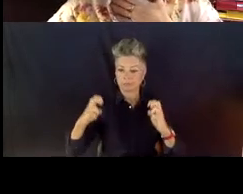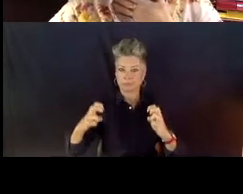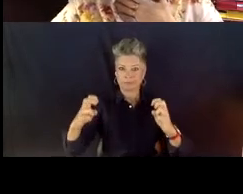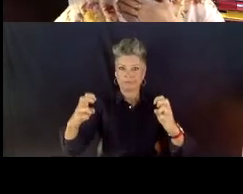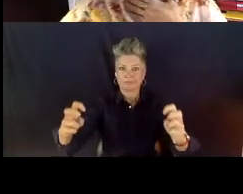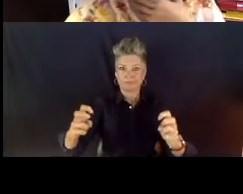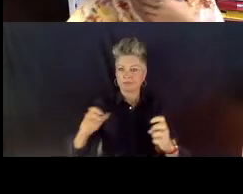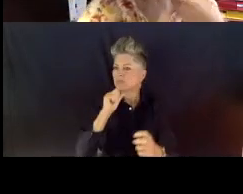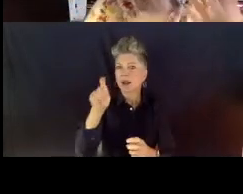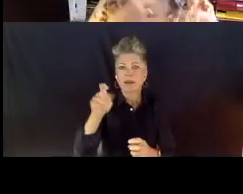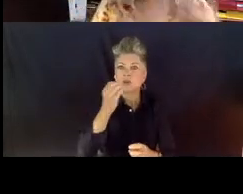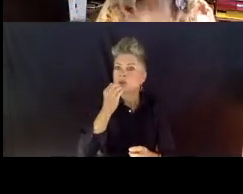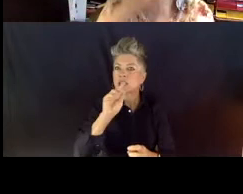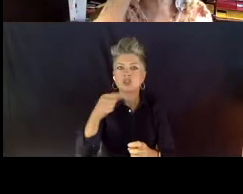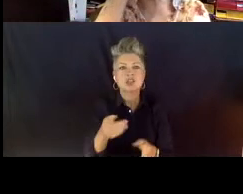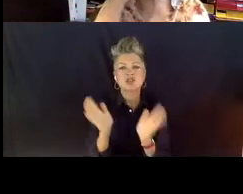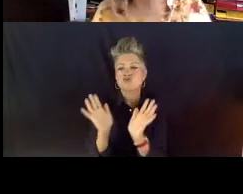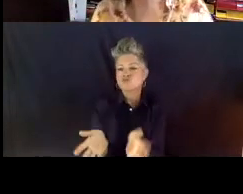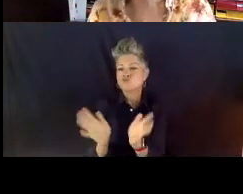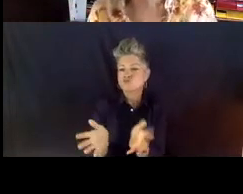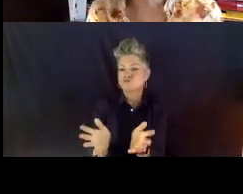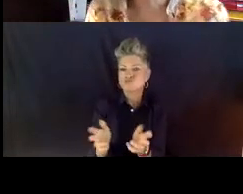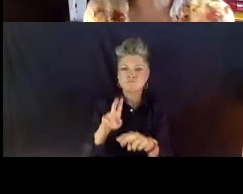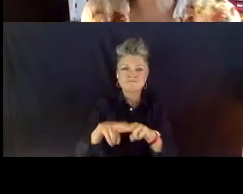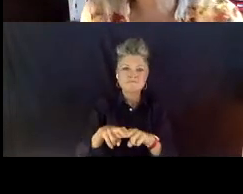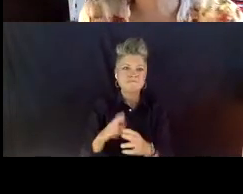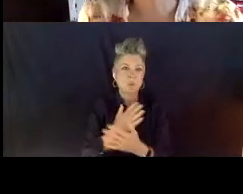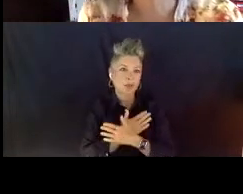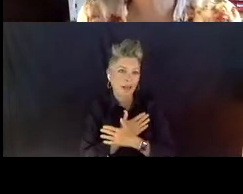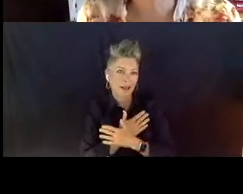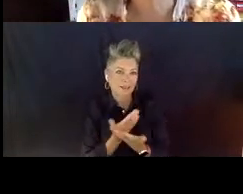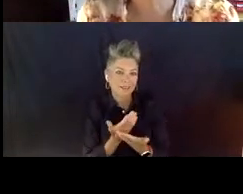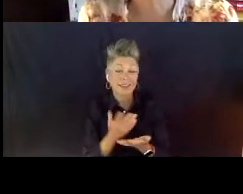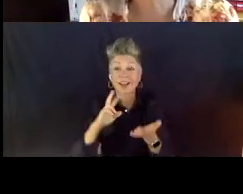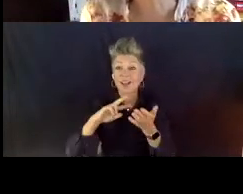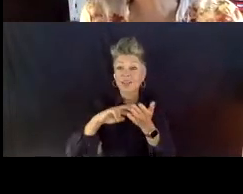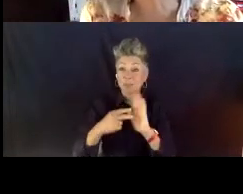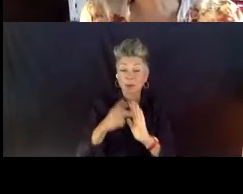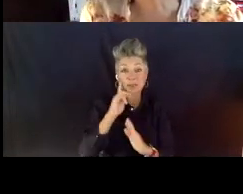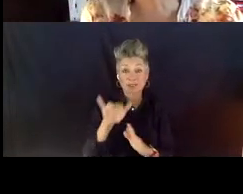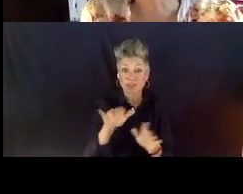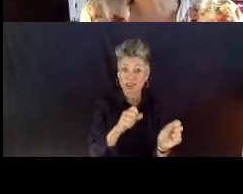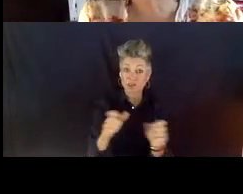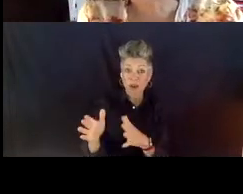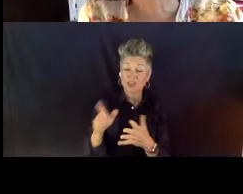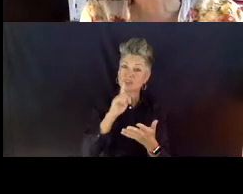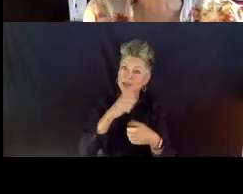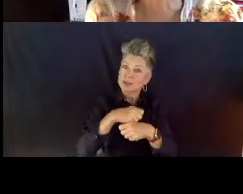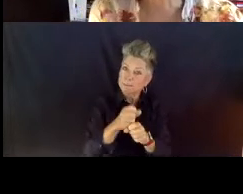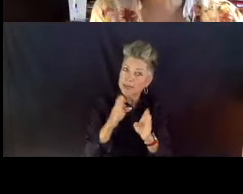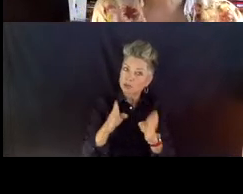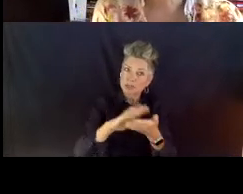relax. And the purpose behind this strategy is to make streets into